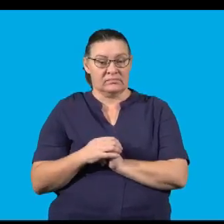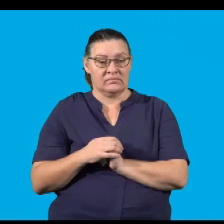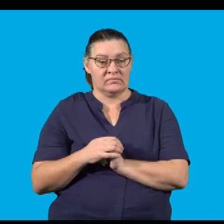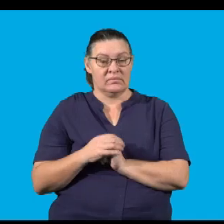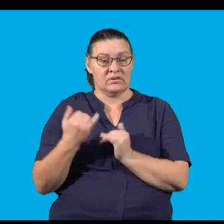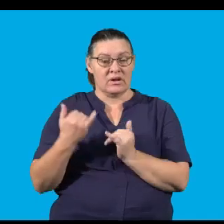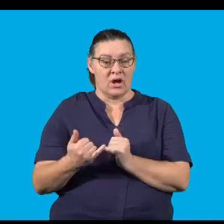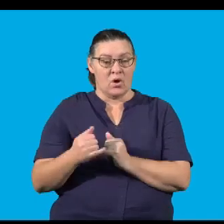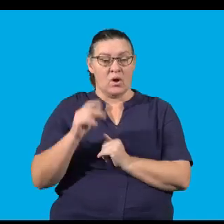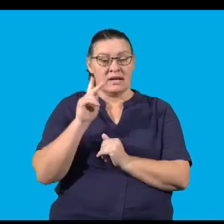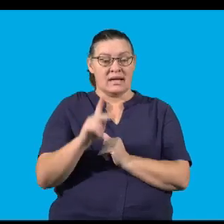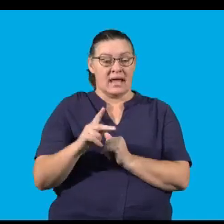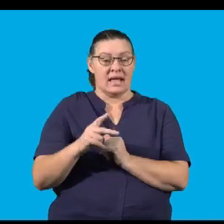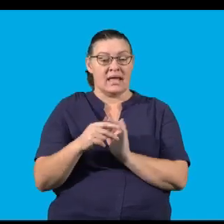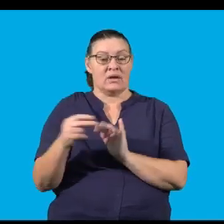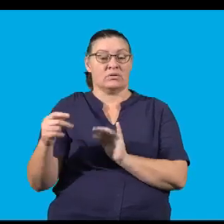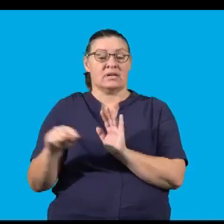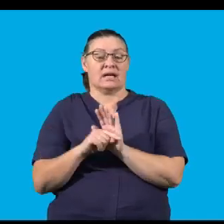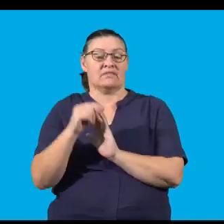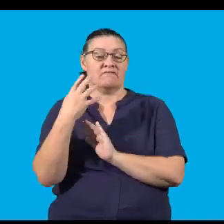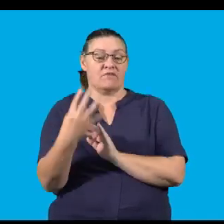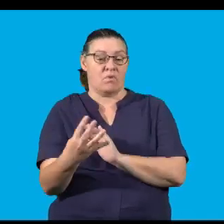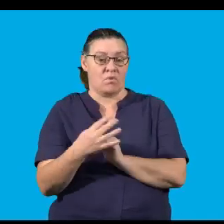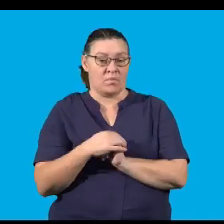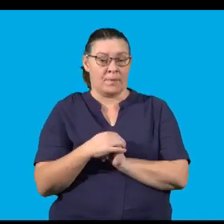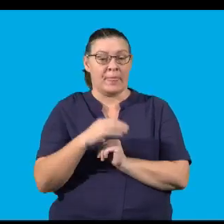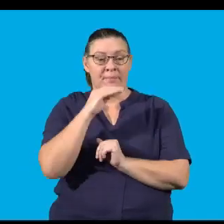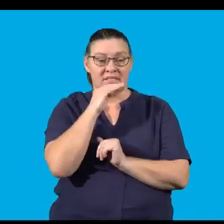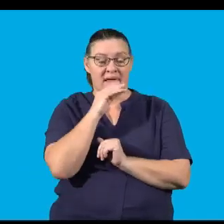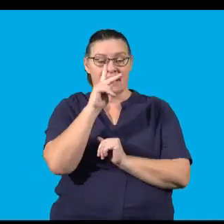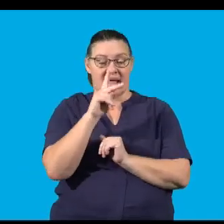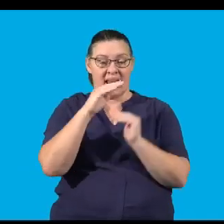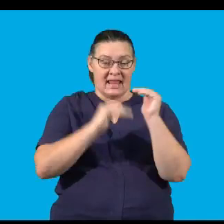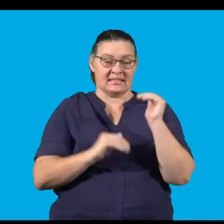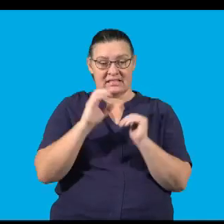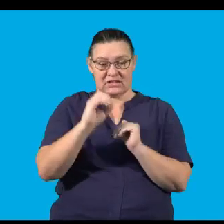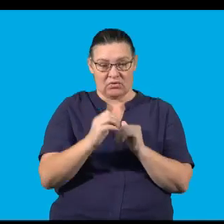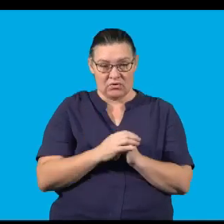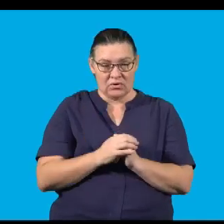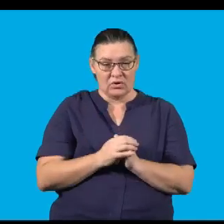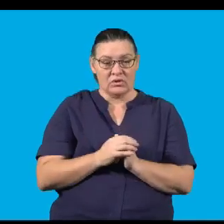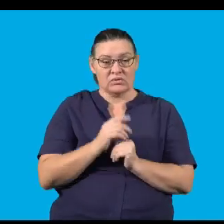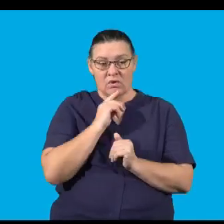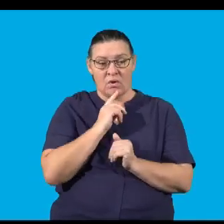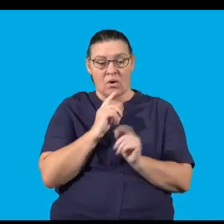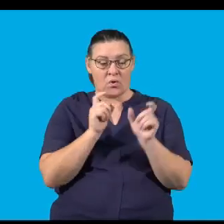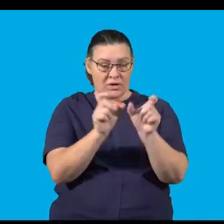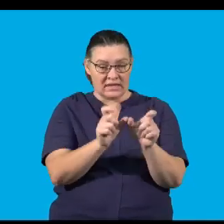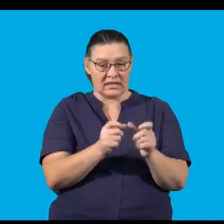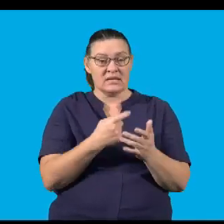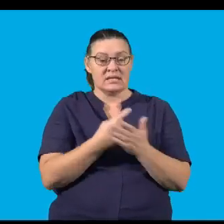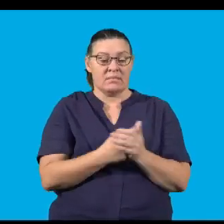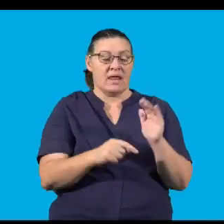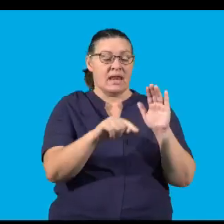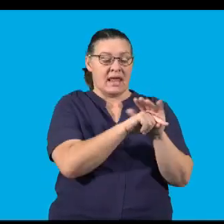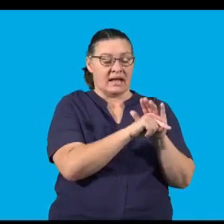3, you get k is equal to negative 4, which is great because they said k is less than 0. So therefore, the coordinates of B are going